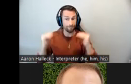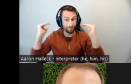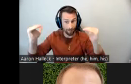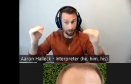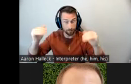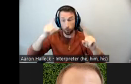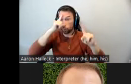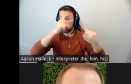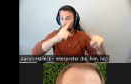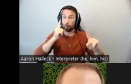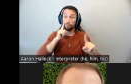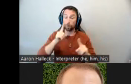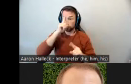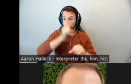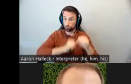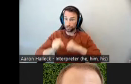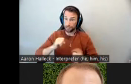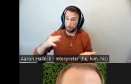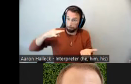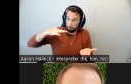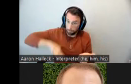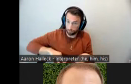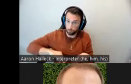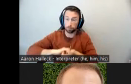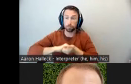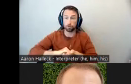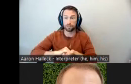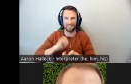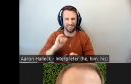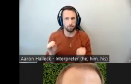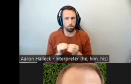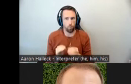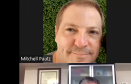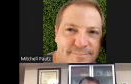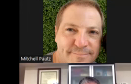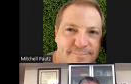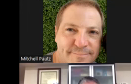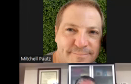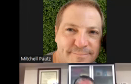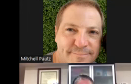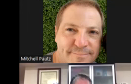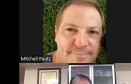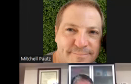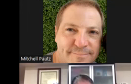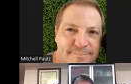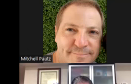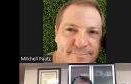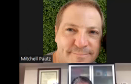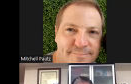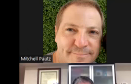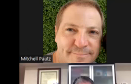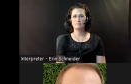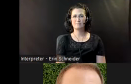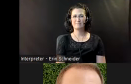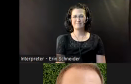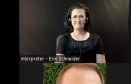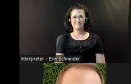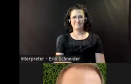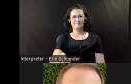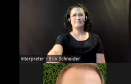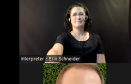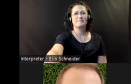strategic and meaningful partnership is really much more important. And this is what BRM helps. BRMs empower